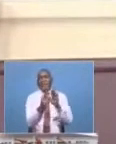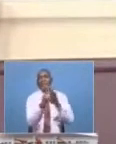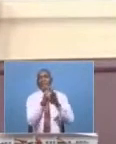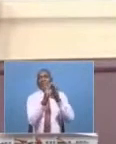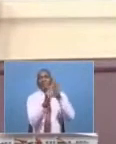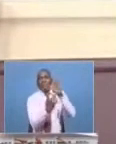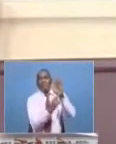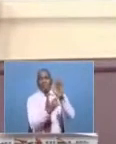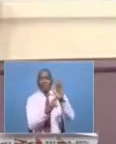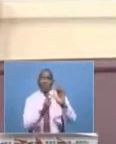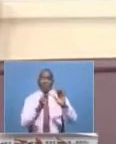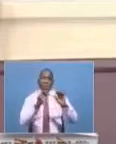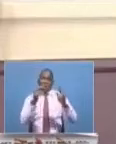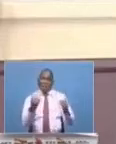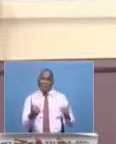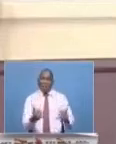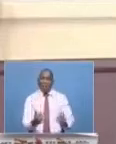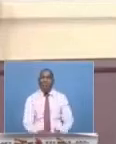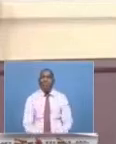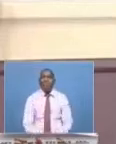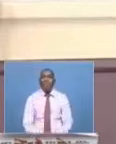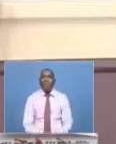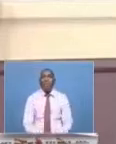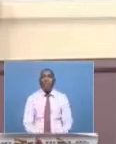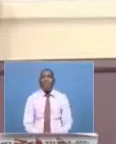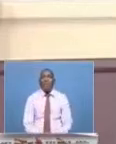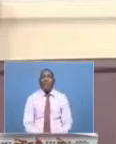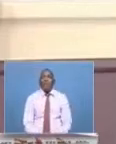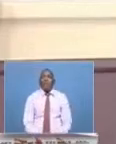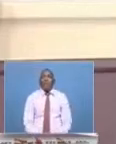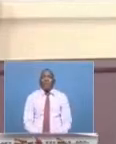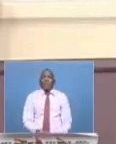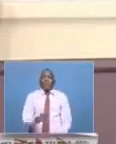Now, my lords, again,